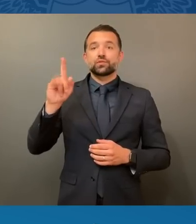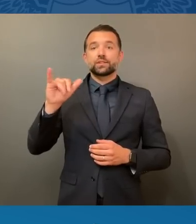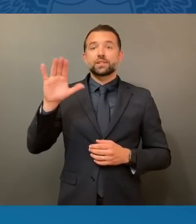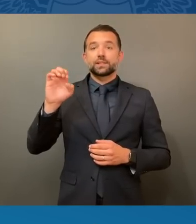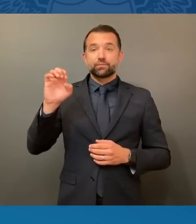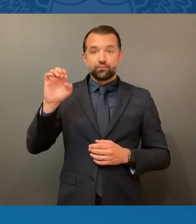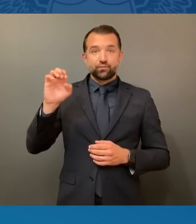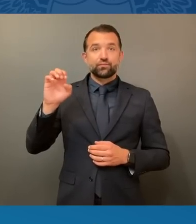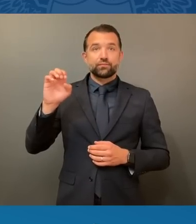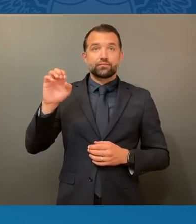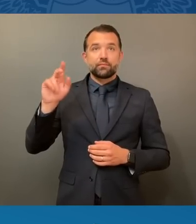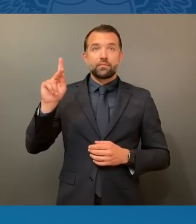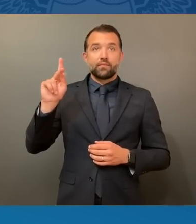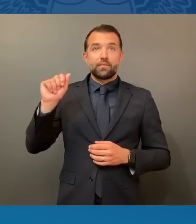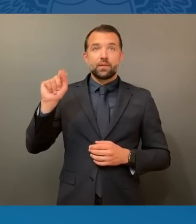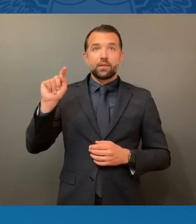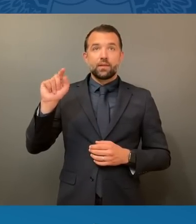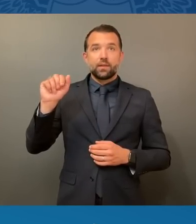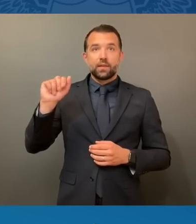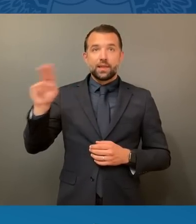Joy.